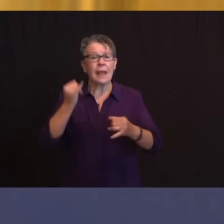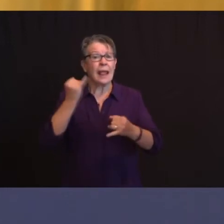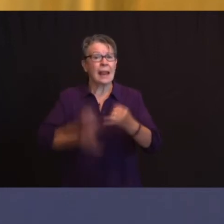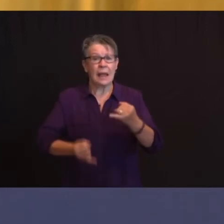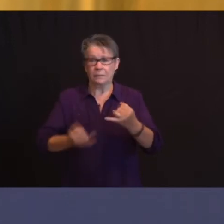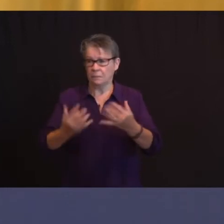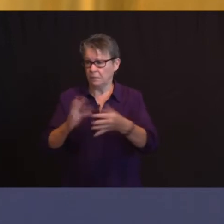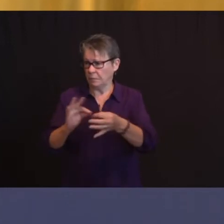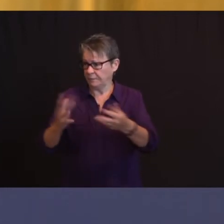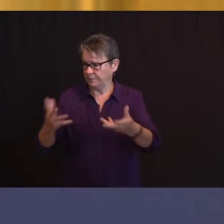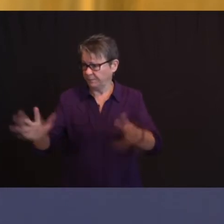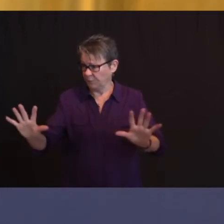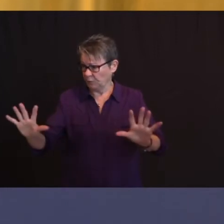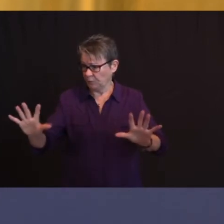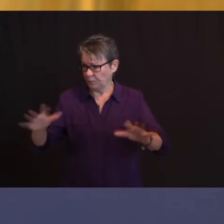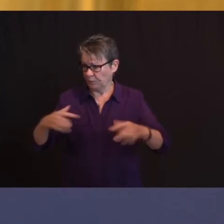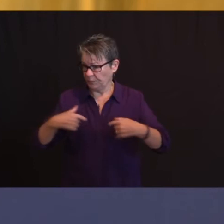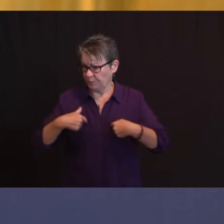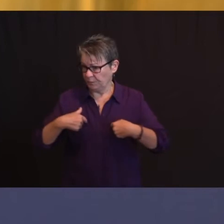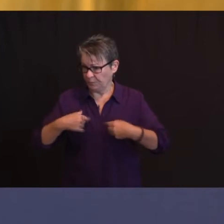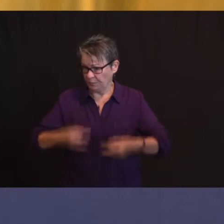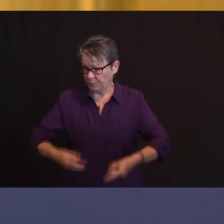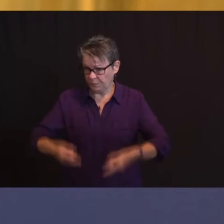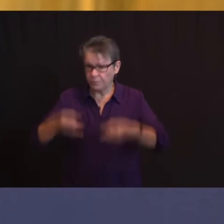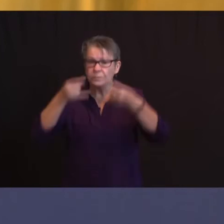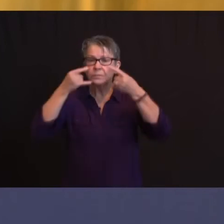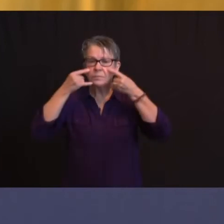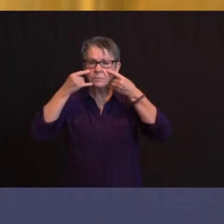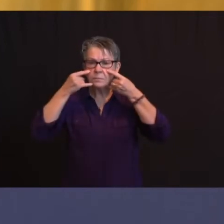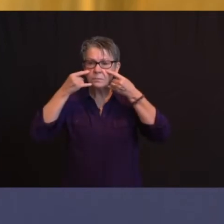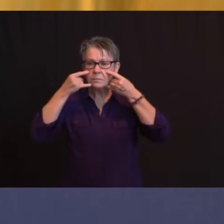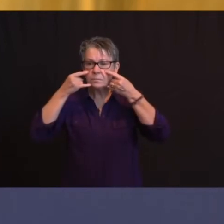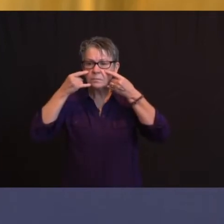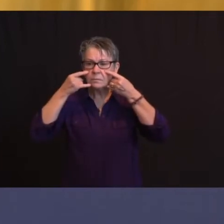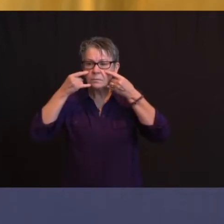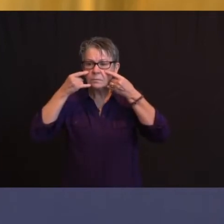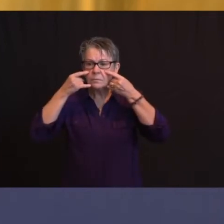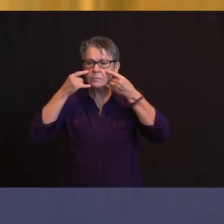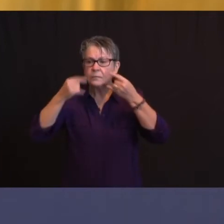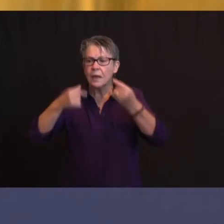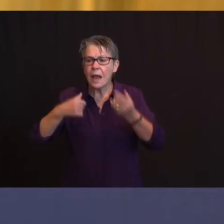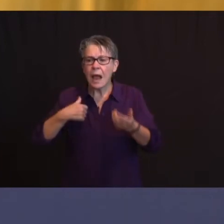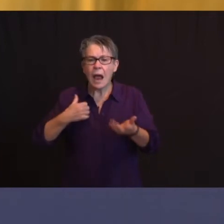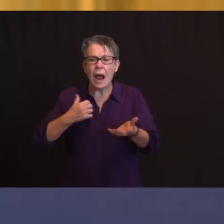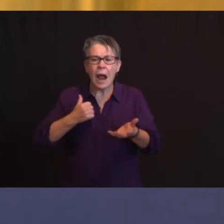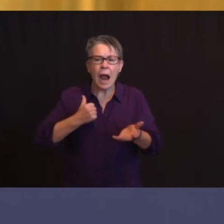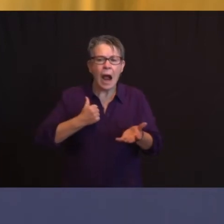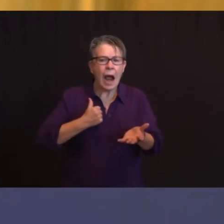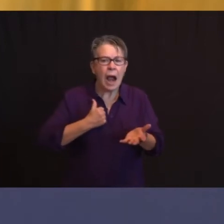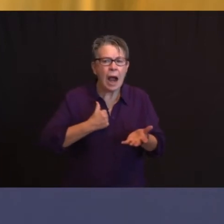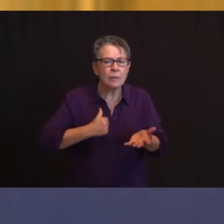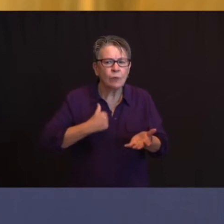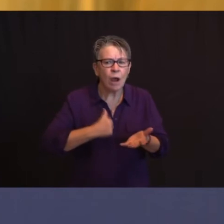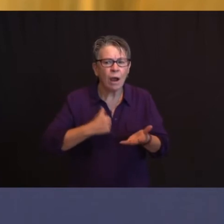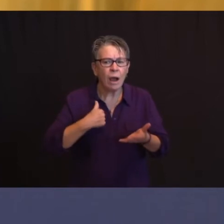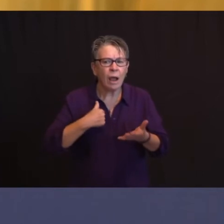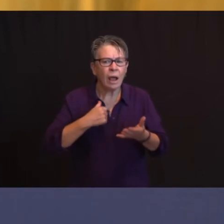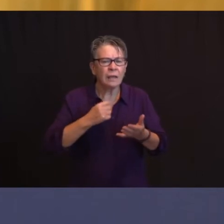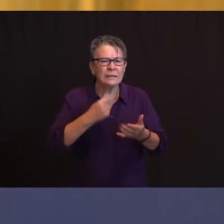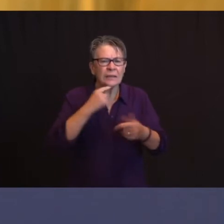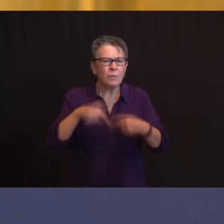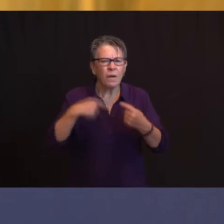Again, we'll be back at noon. Forgive me for the misfire earlier. At noon on Friday. Judy, Tina, thank you. Pat, likewise.